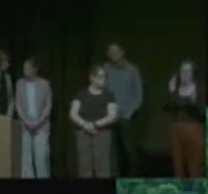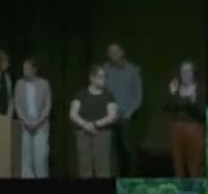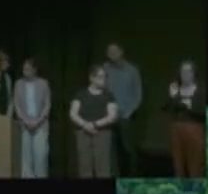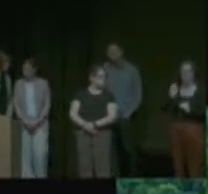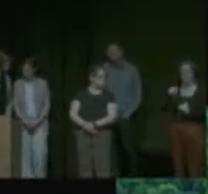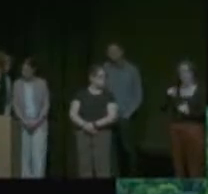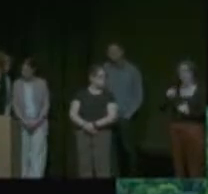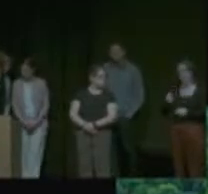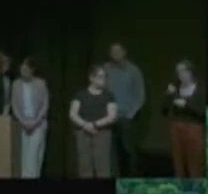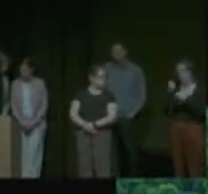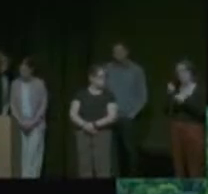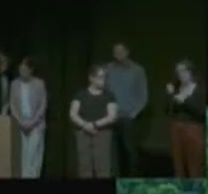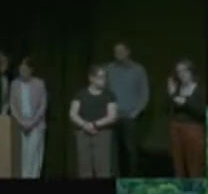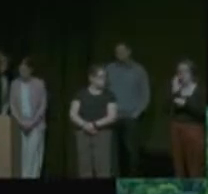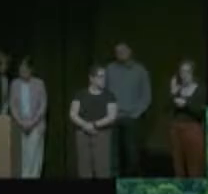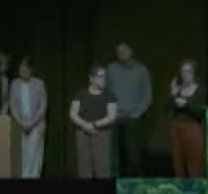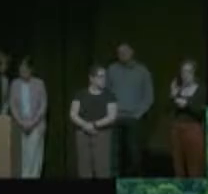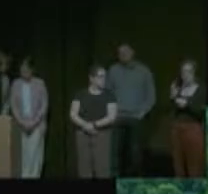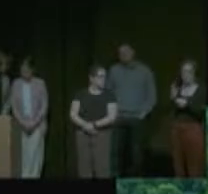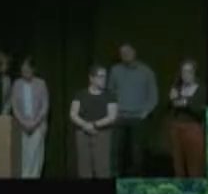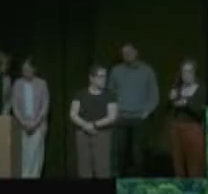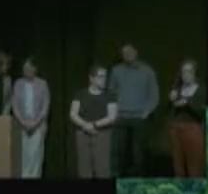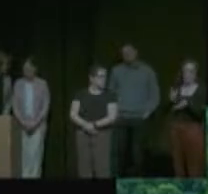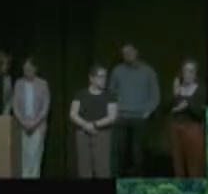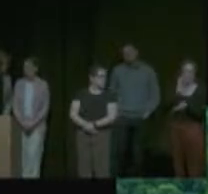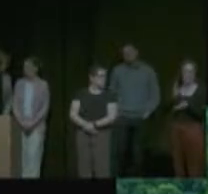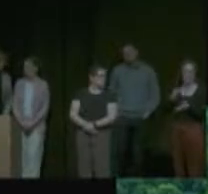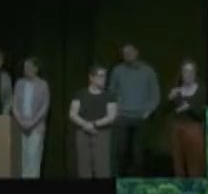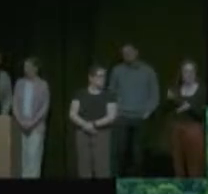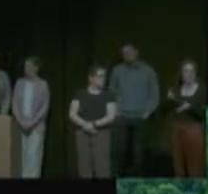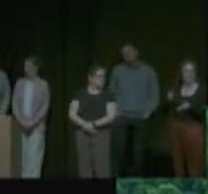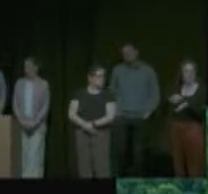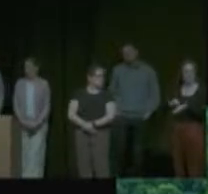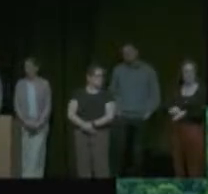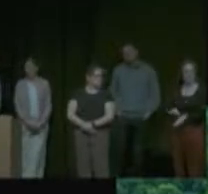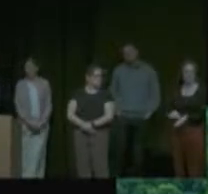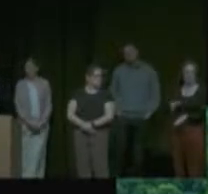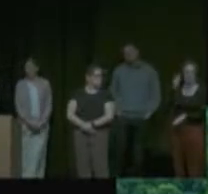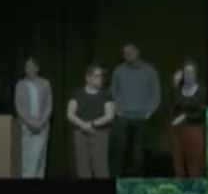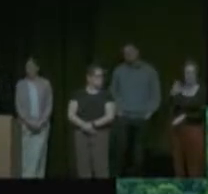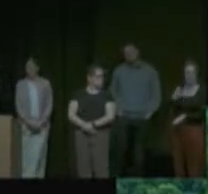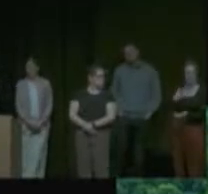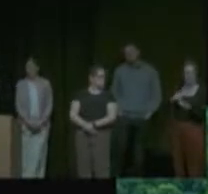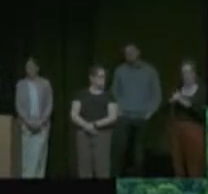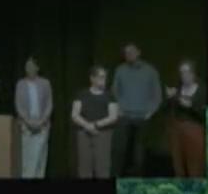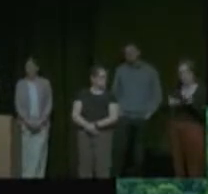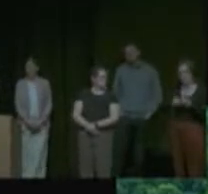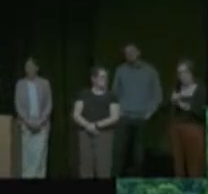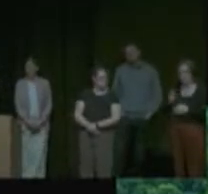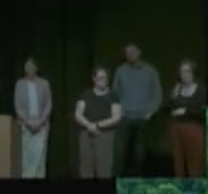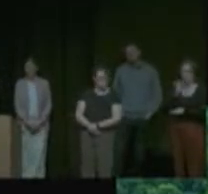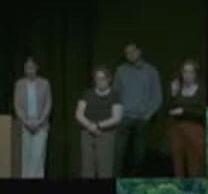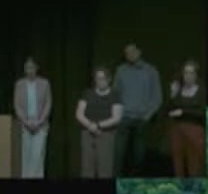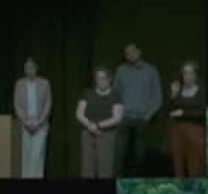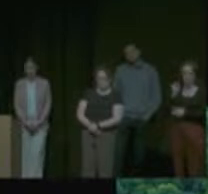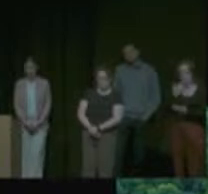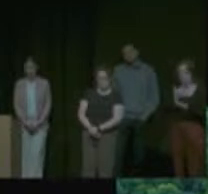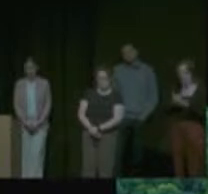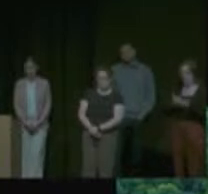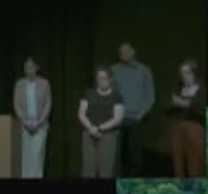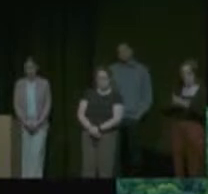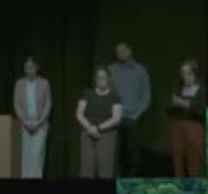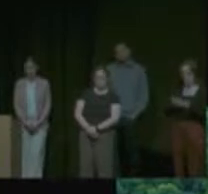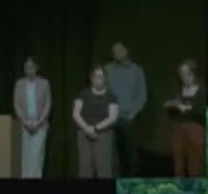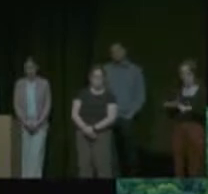a fish count or something like that that tells us how it's going and how the trees are doing in the new dump